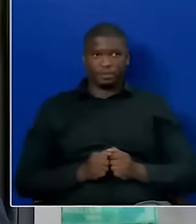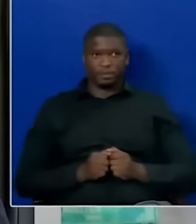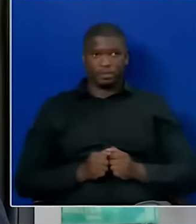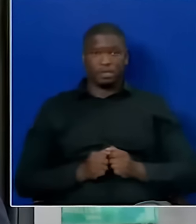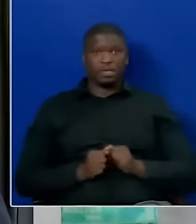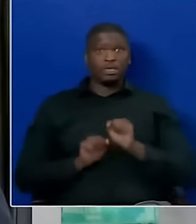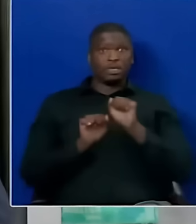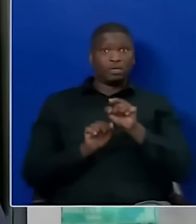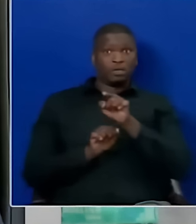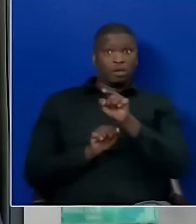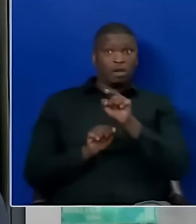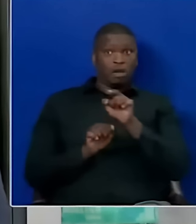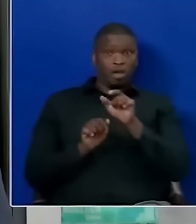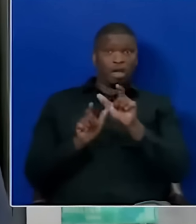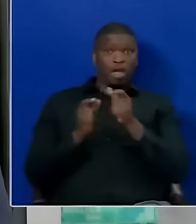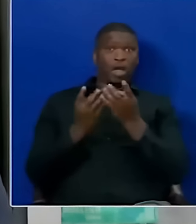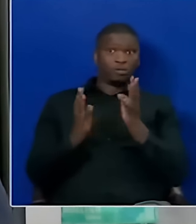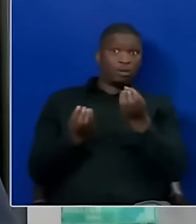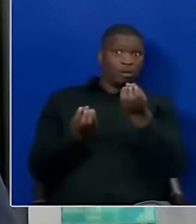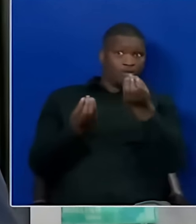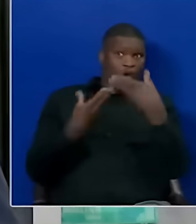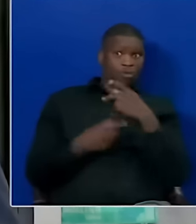council has indicated.